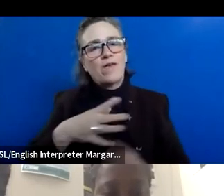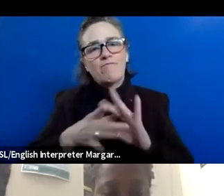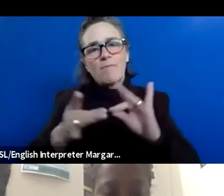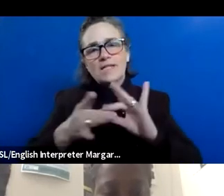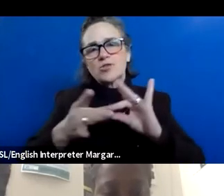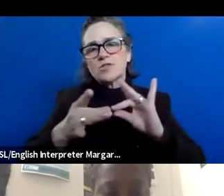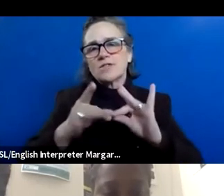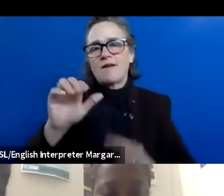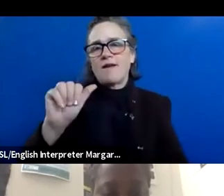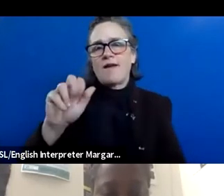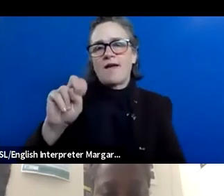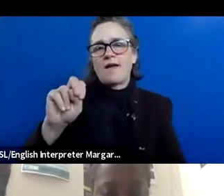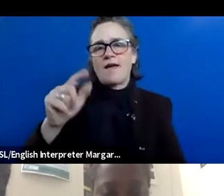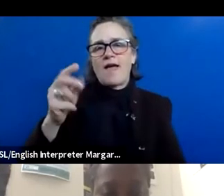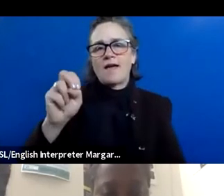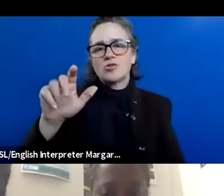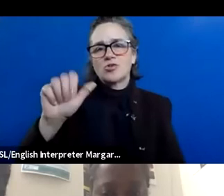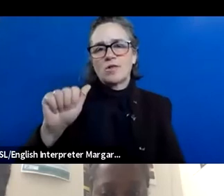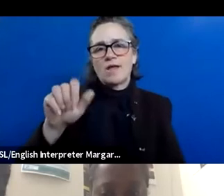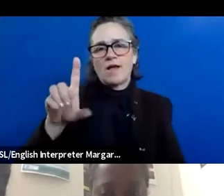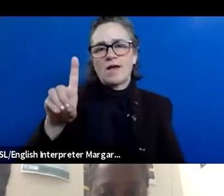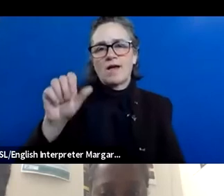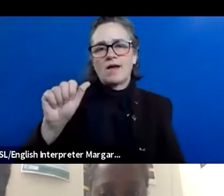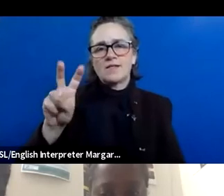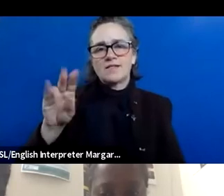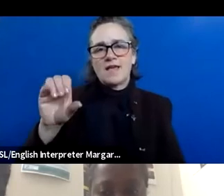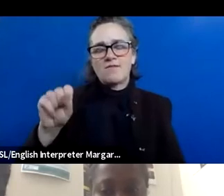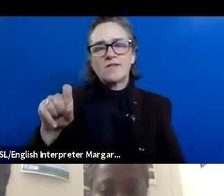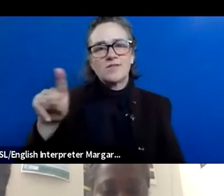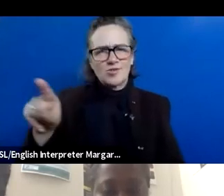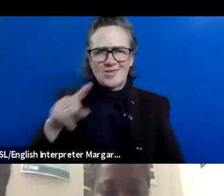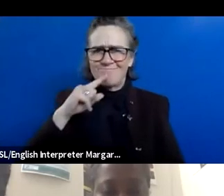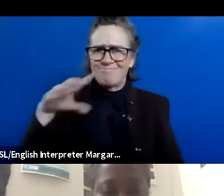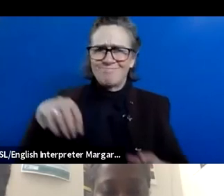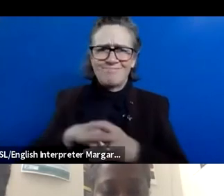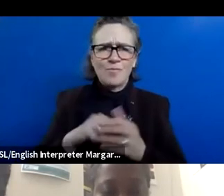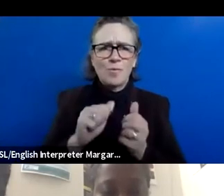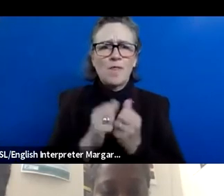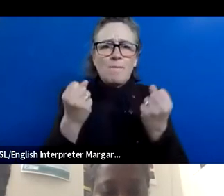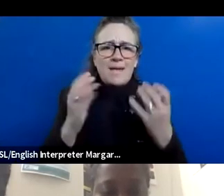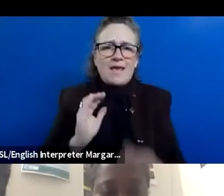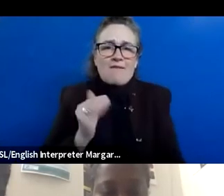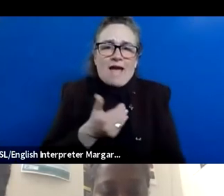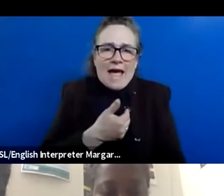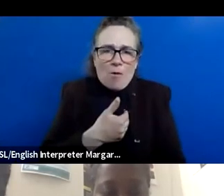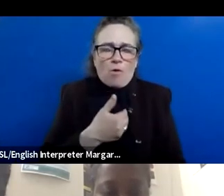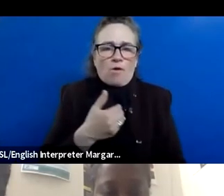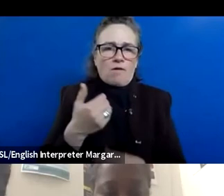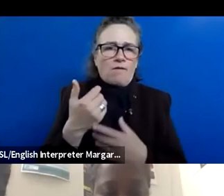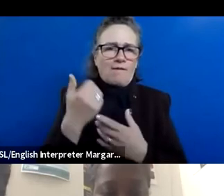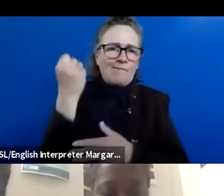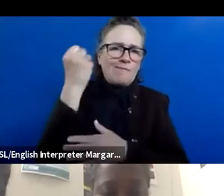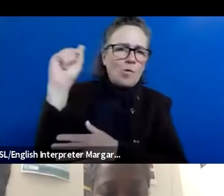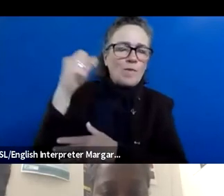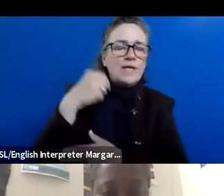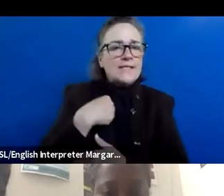a connective tissue to all of our movements. And I was privileged to go with her and 11 other women of color on the